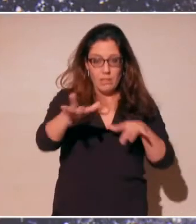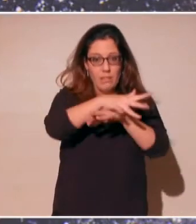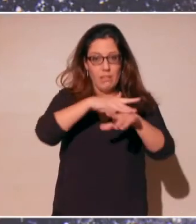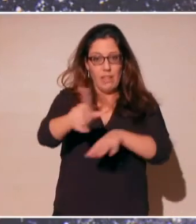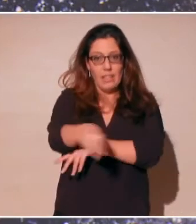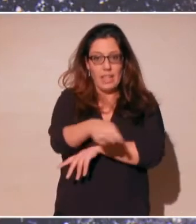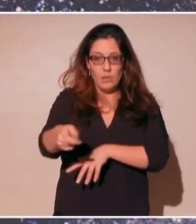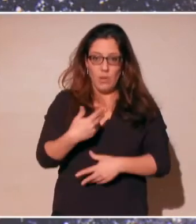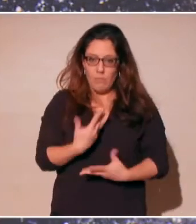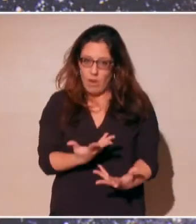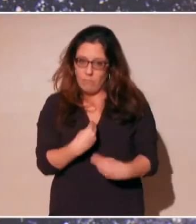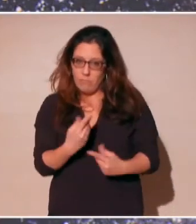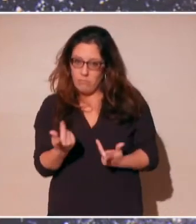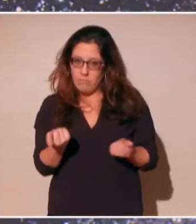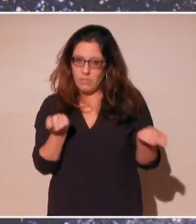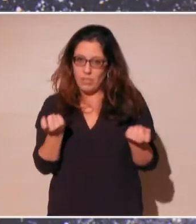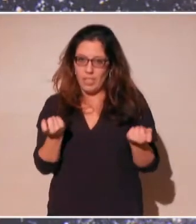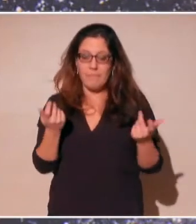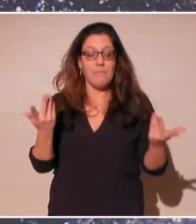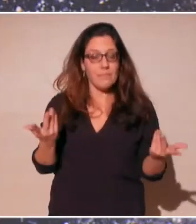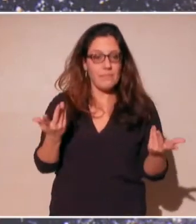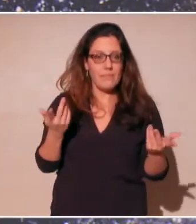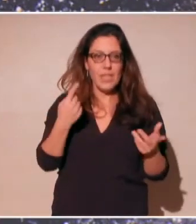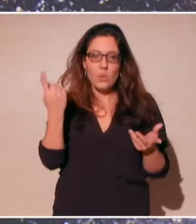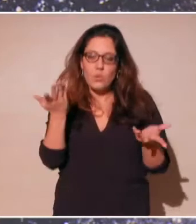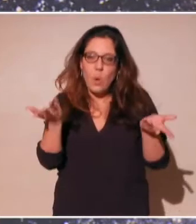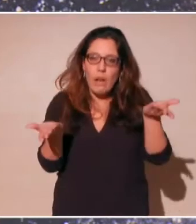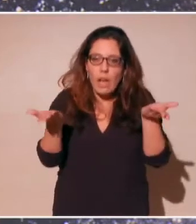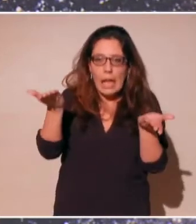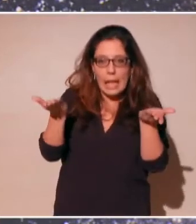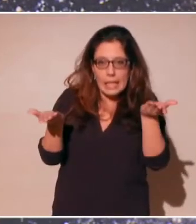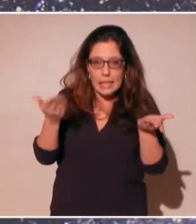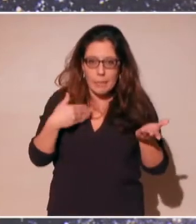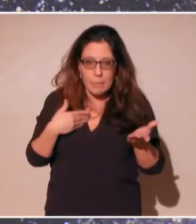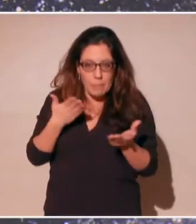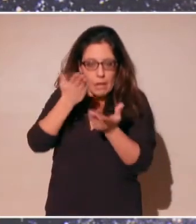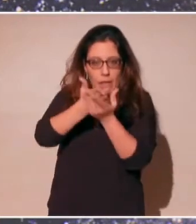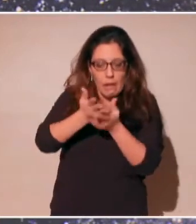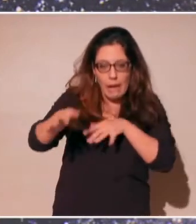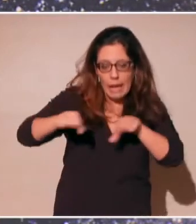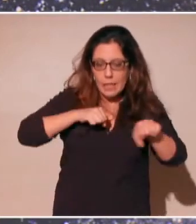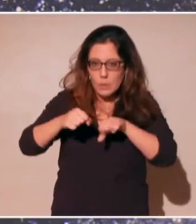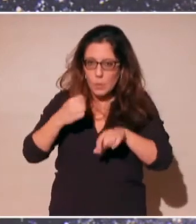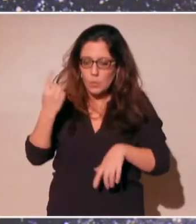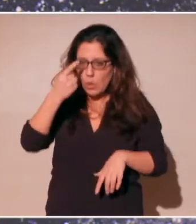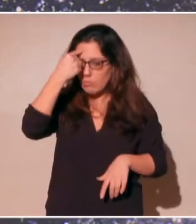us to be both masters and owners of nature, which is a Cartesian